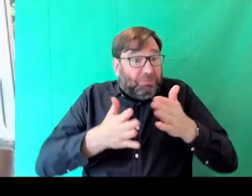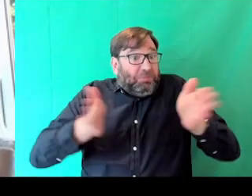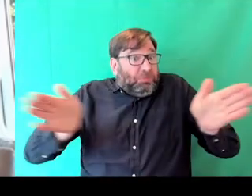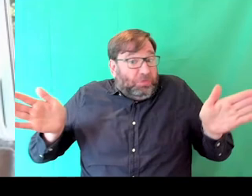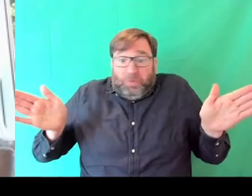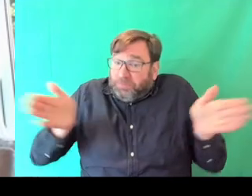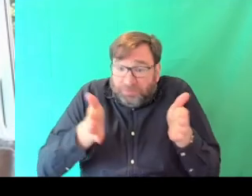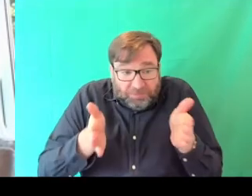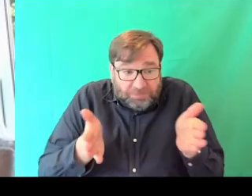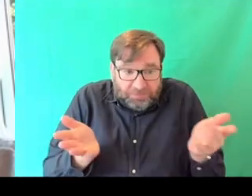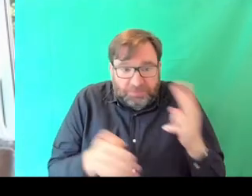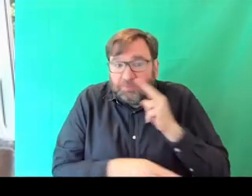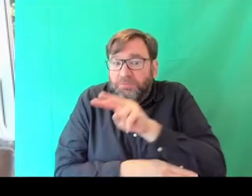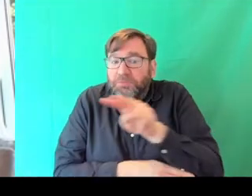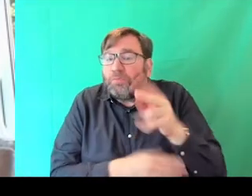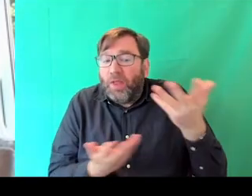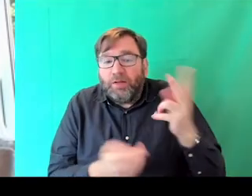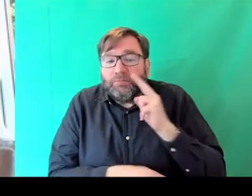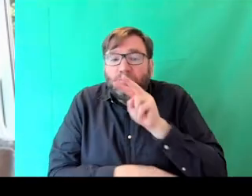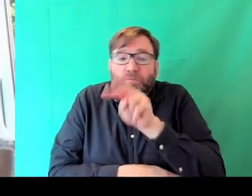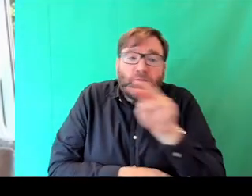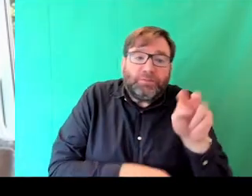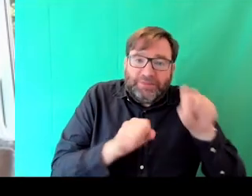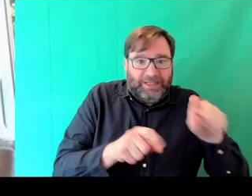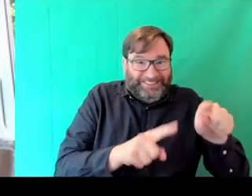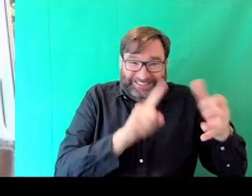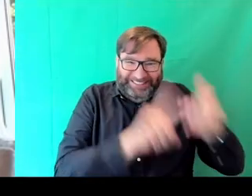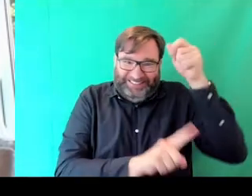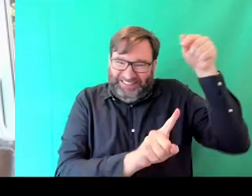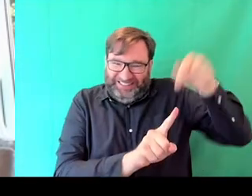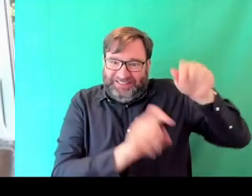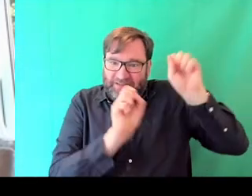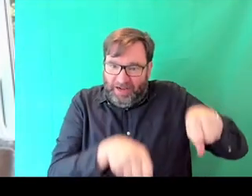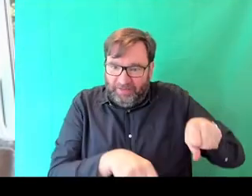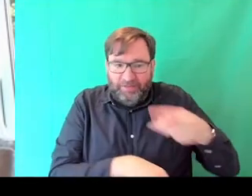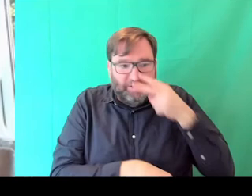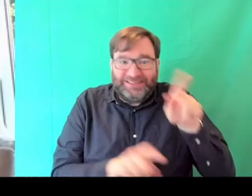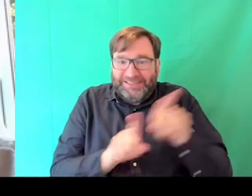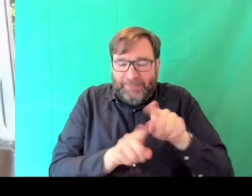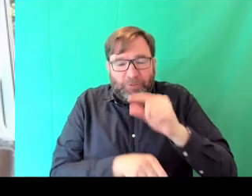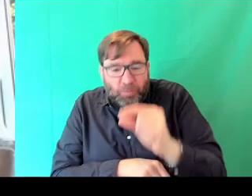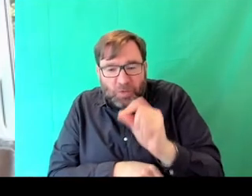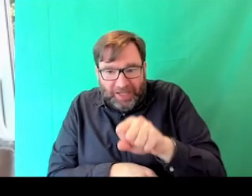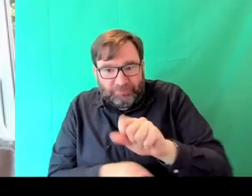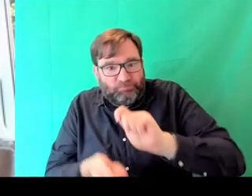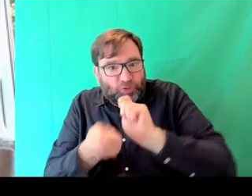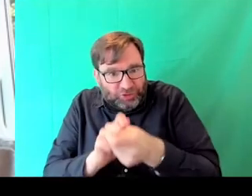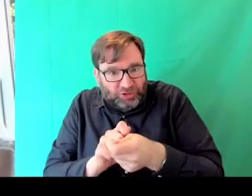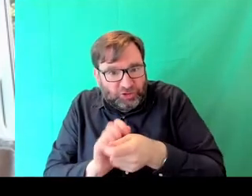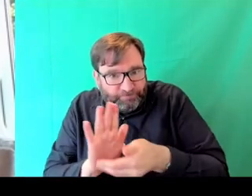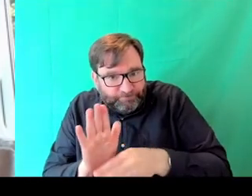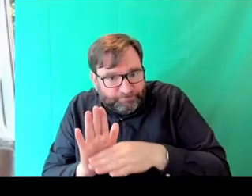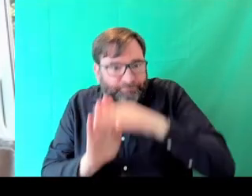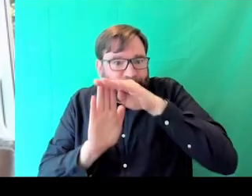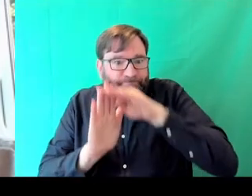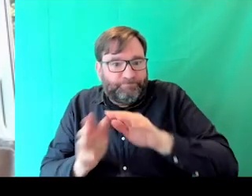accumulate to a bigger change and to really make a difference. And I think as well, kind of adding on to that, is the